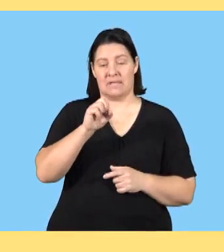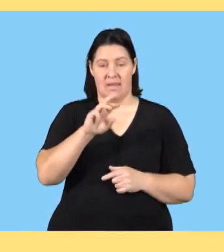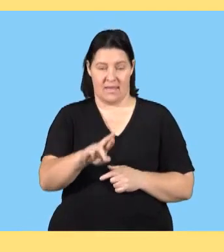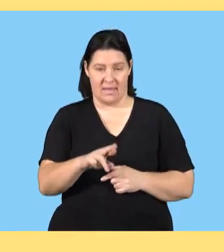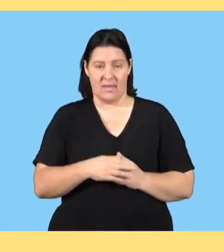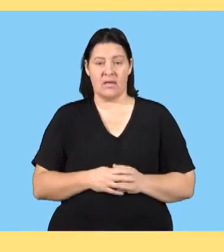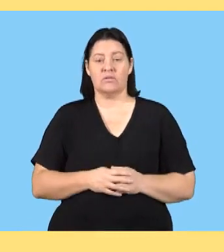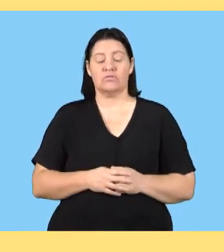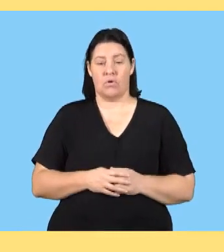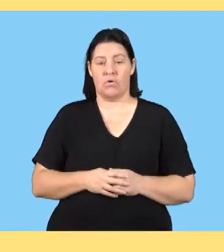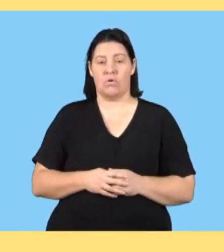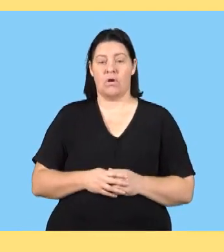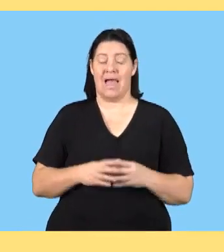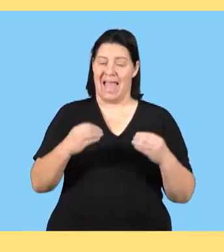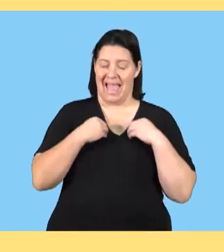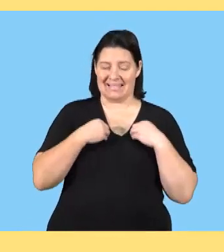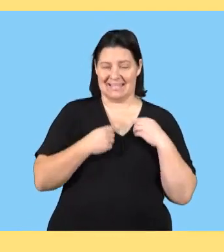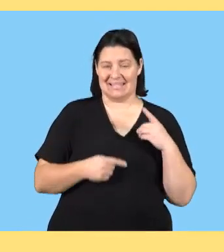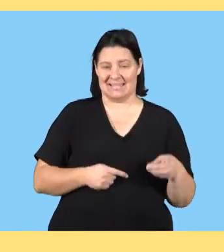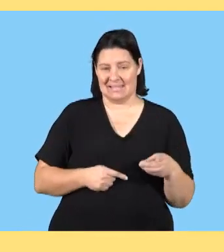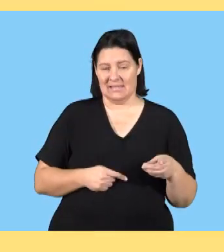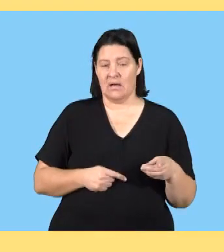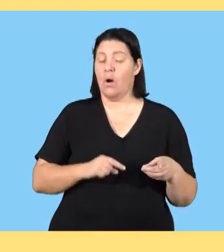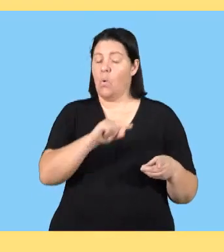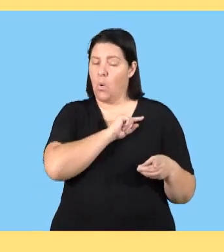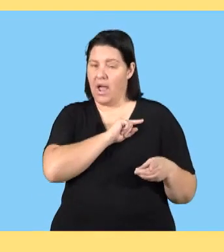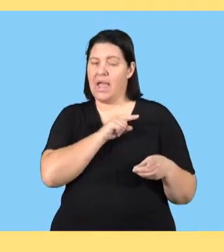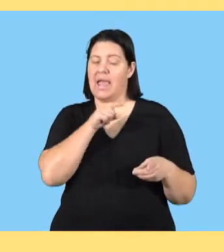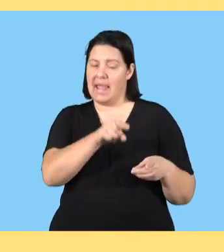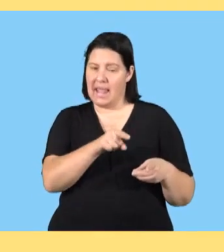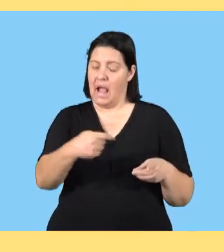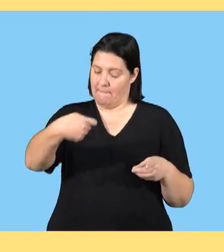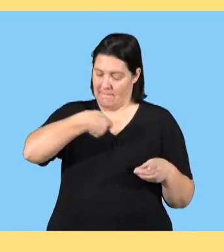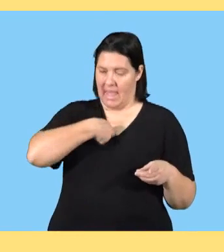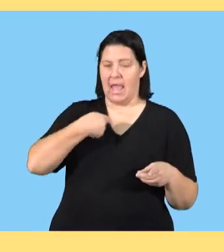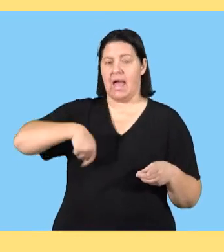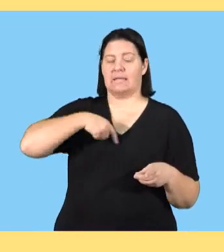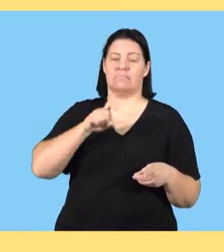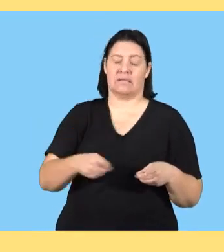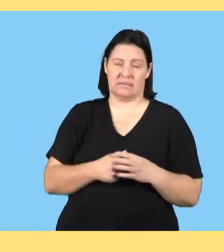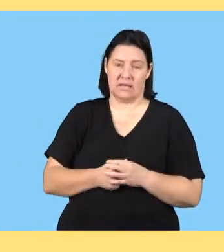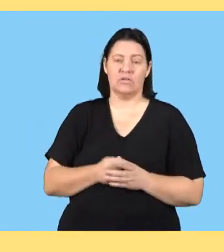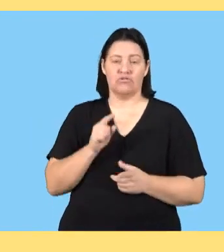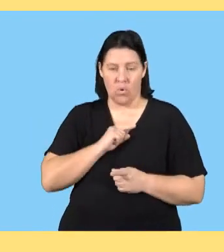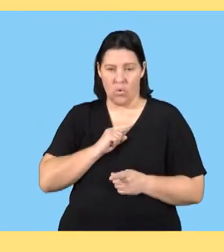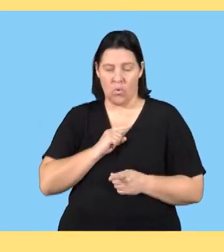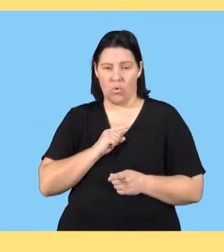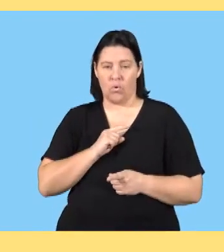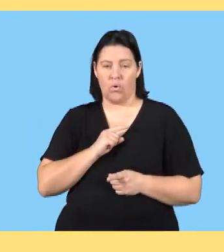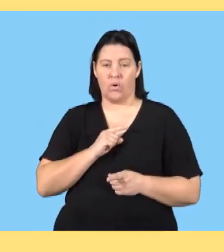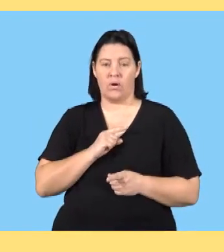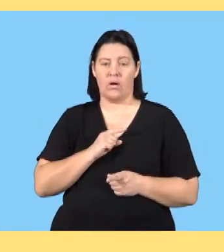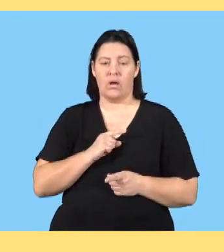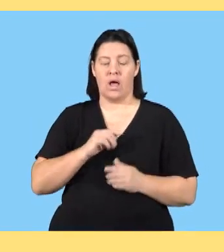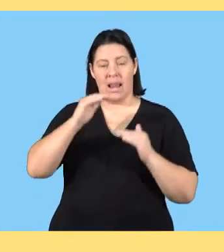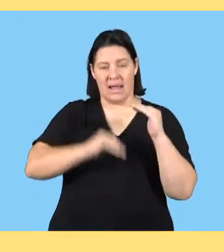so he falls under assets because he was a debtor. So our debtors are going to decrease